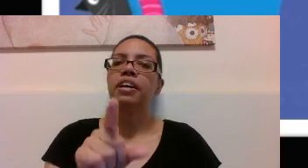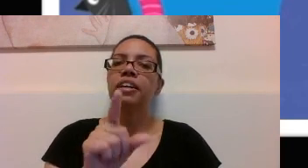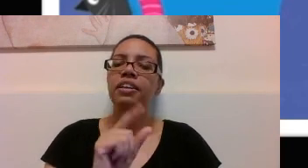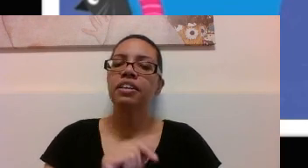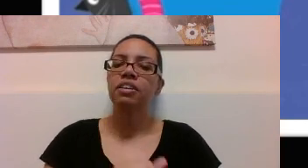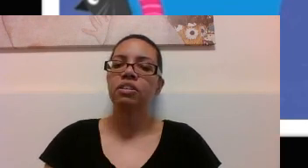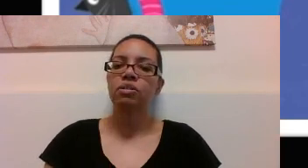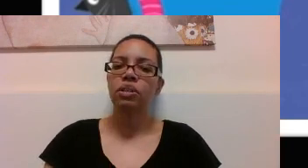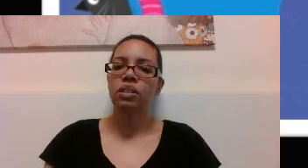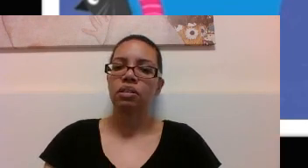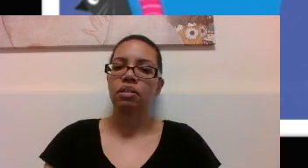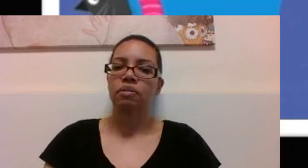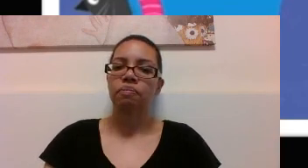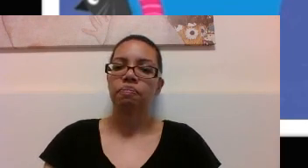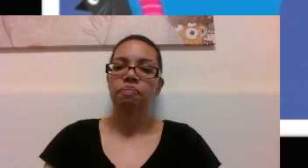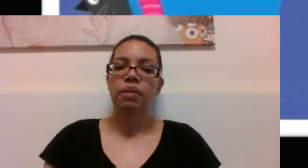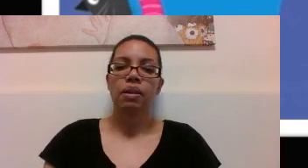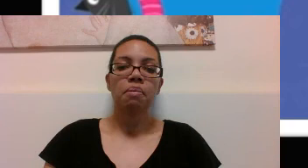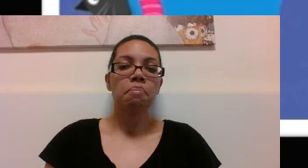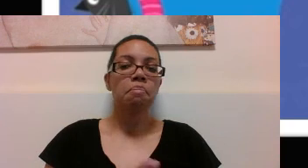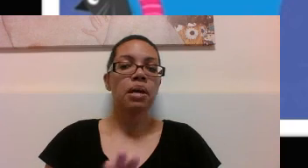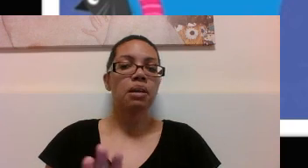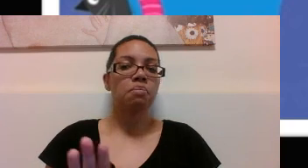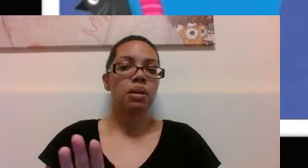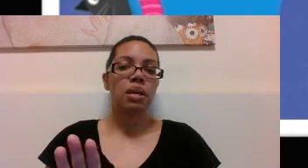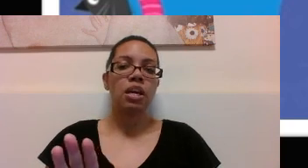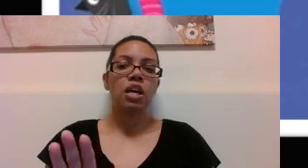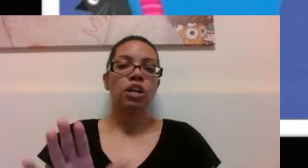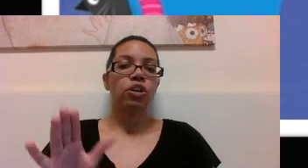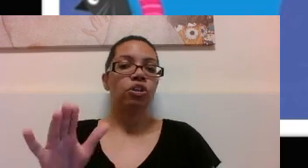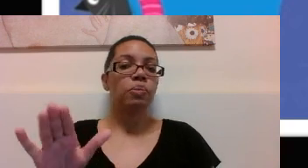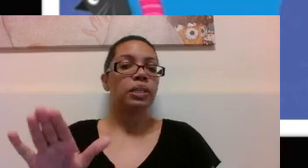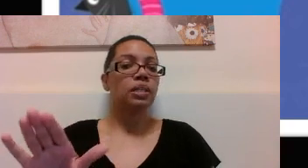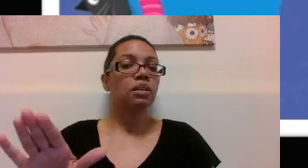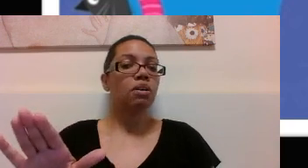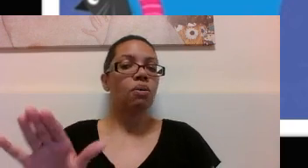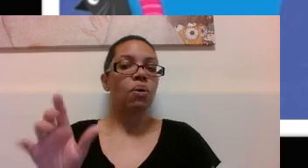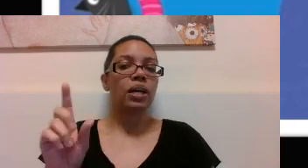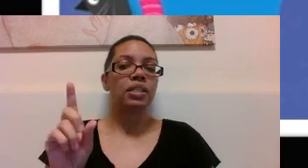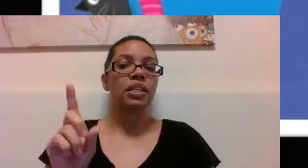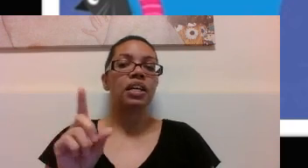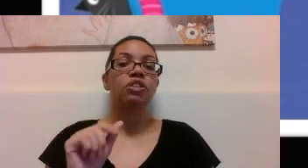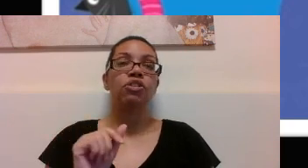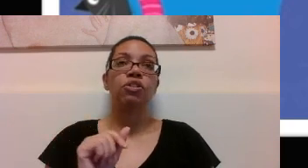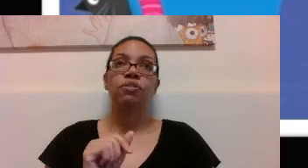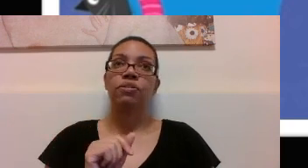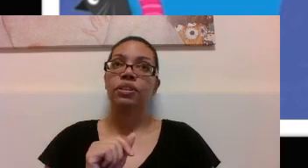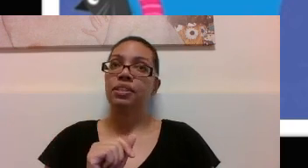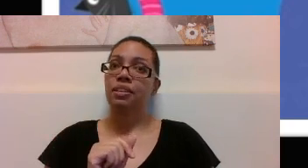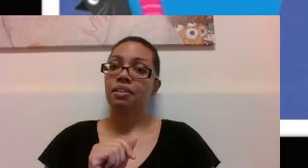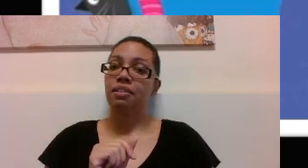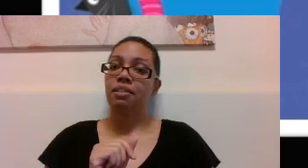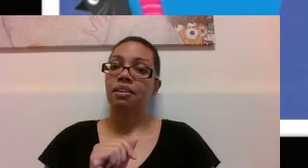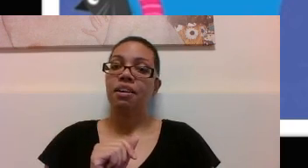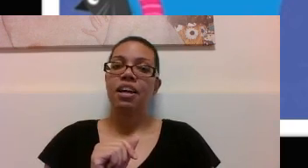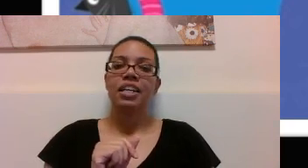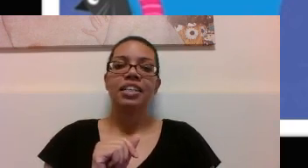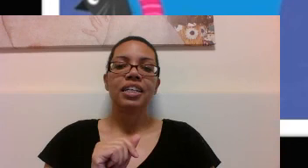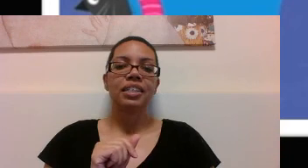a very good reason. Maybe you'd better go and check your